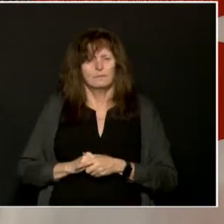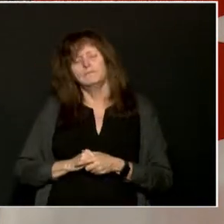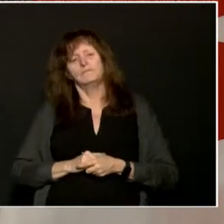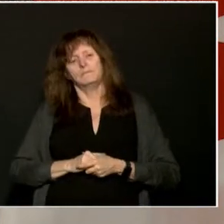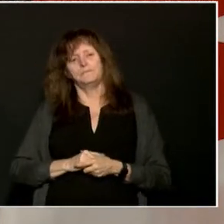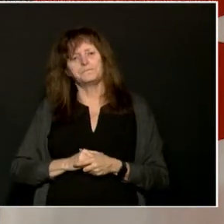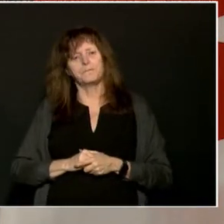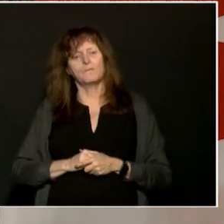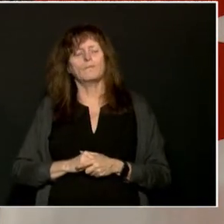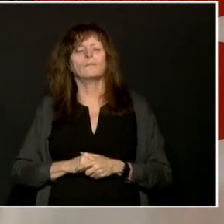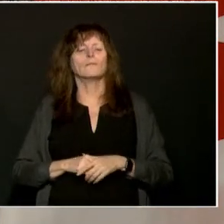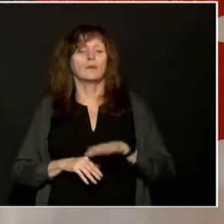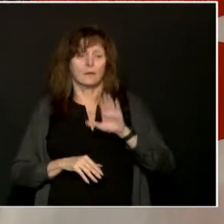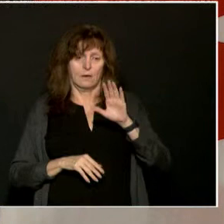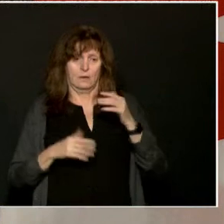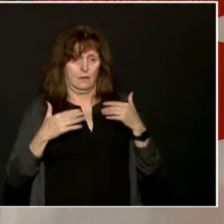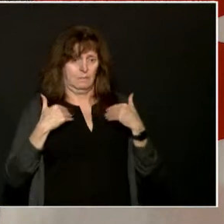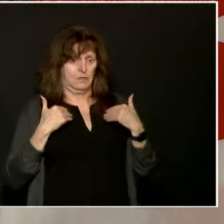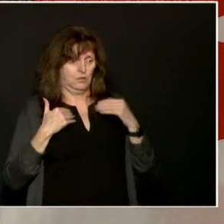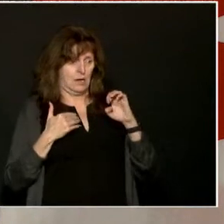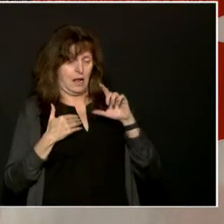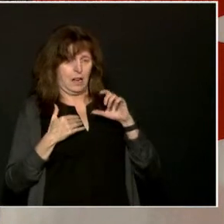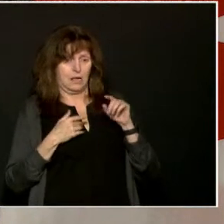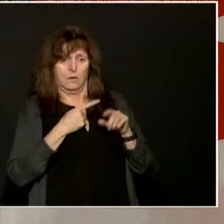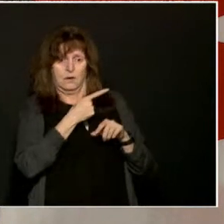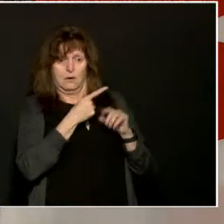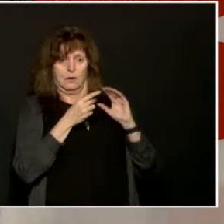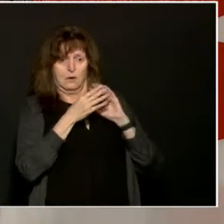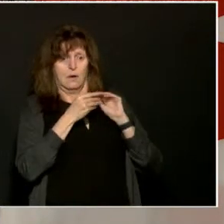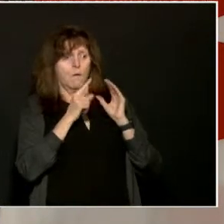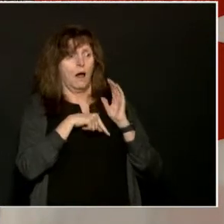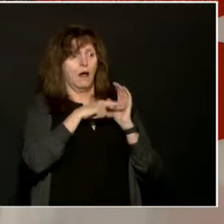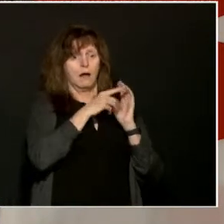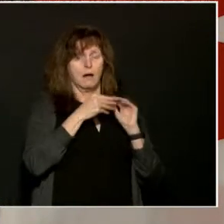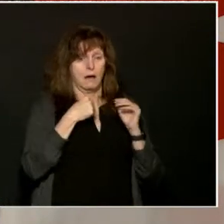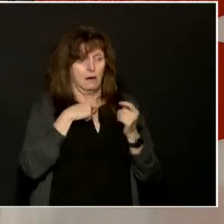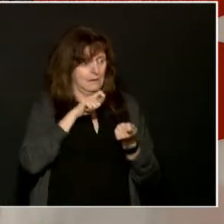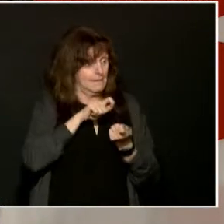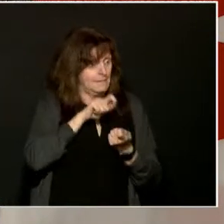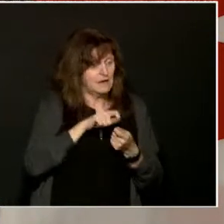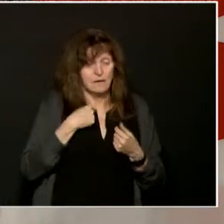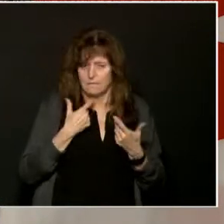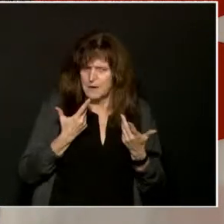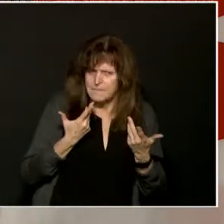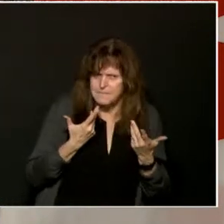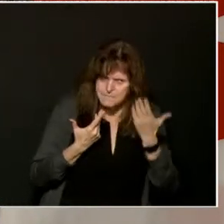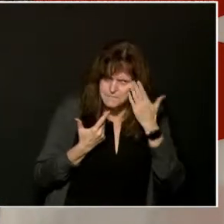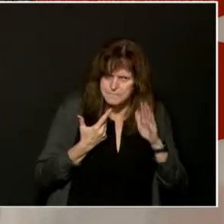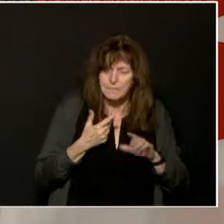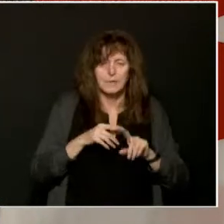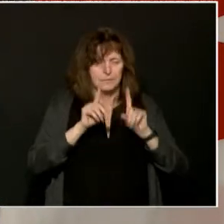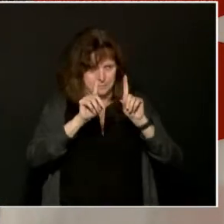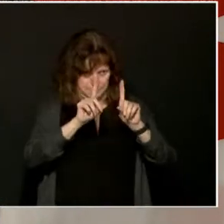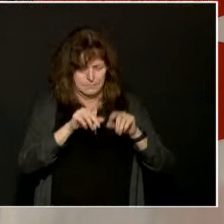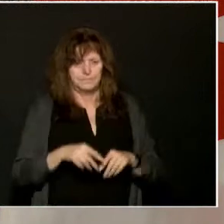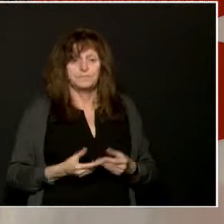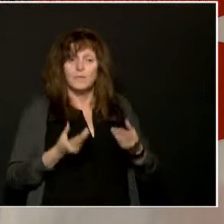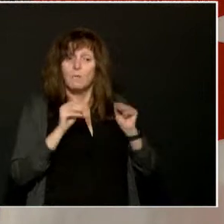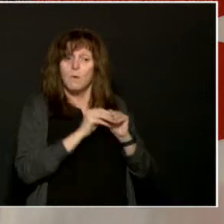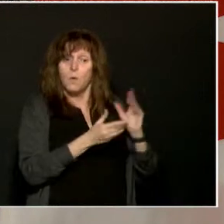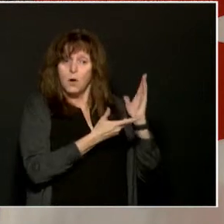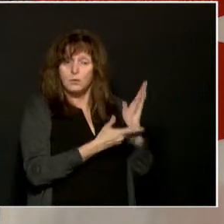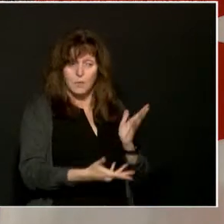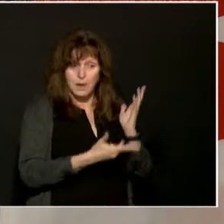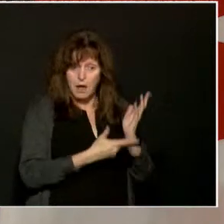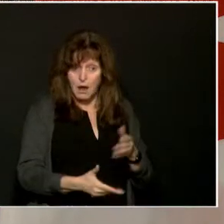but from a task force perspective, what we're looking at all times is, with more supply, can we move the second doses